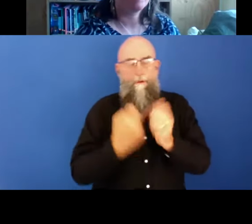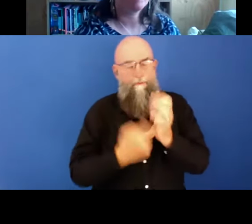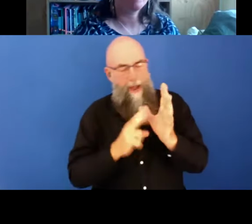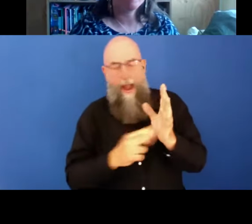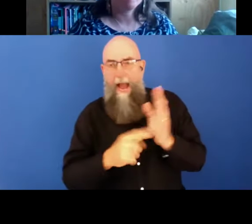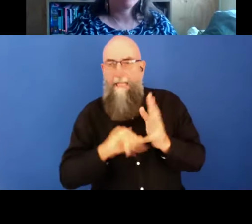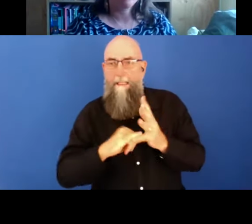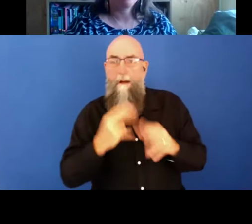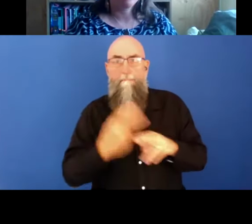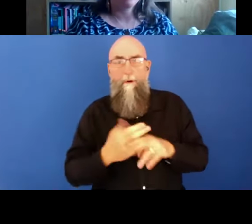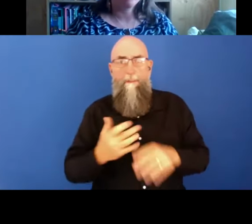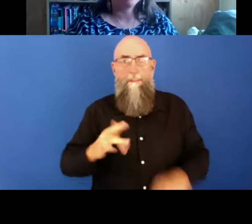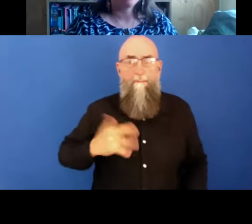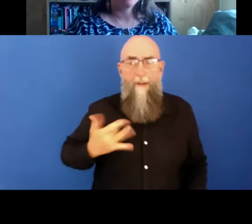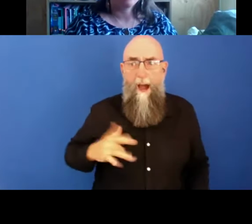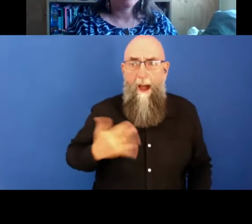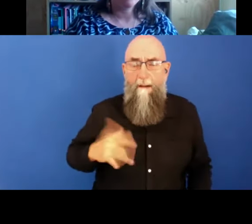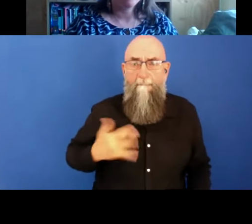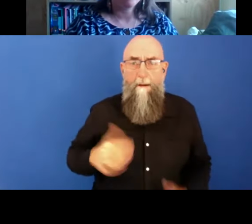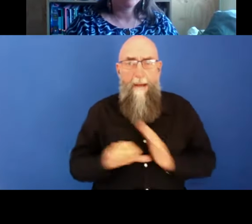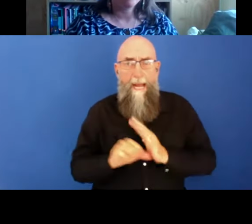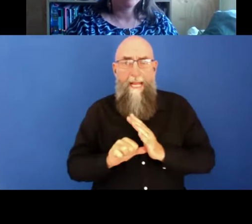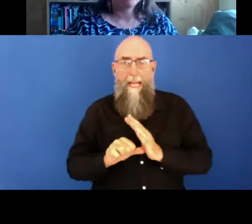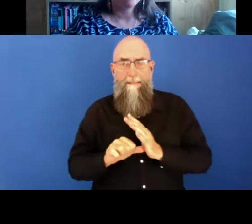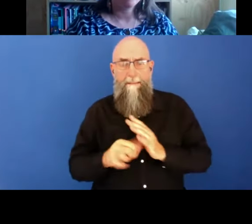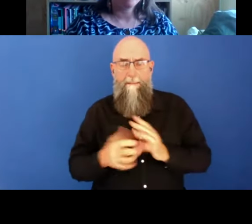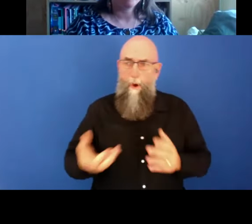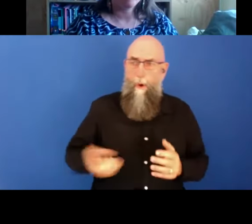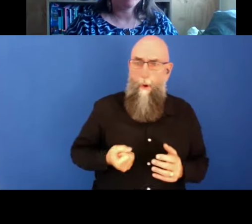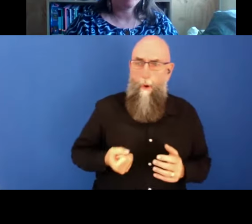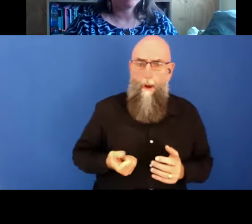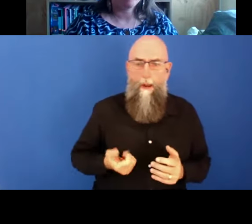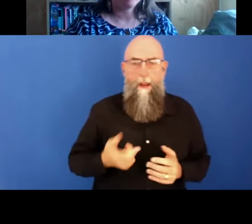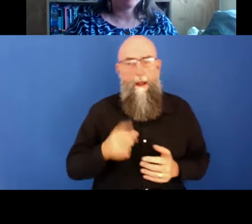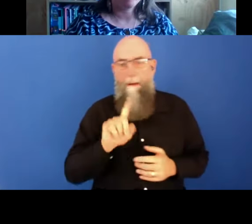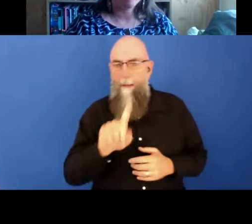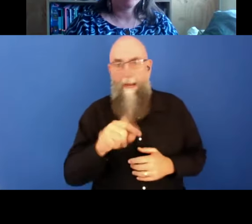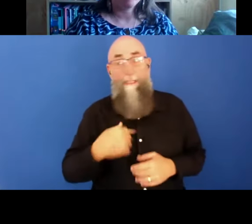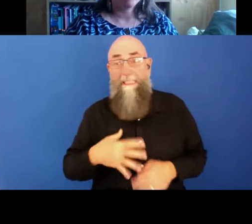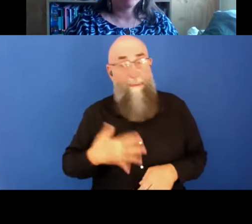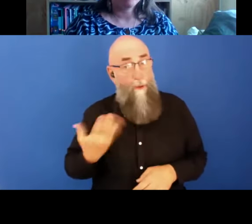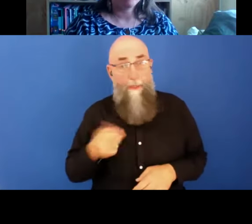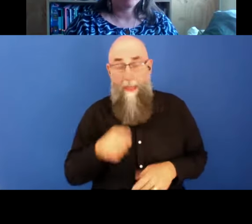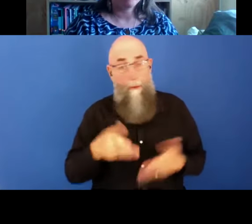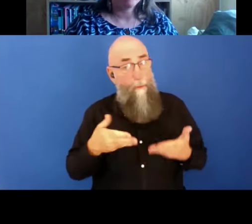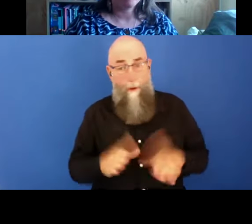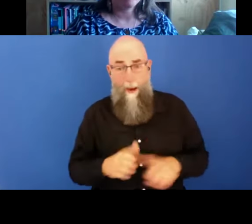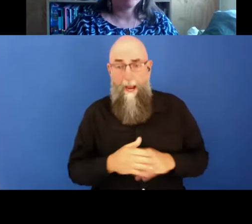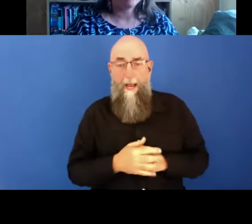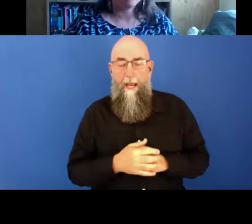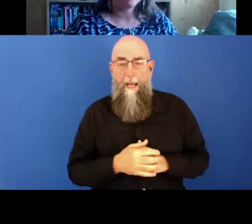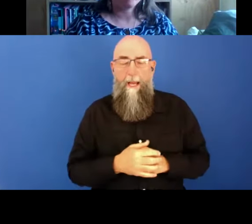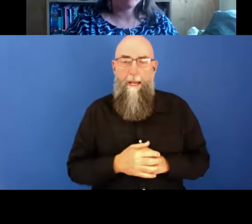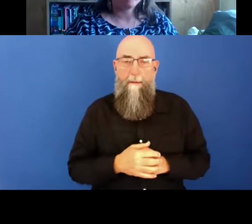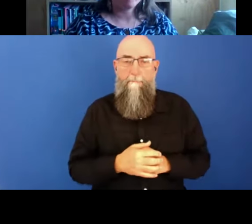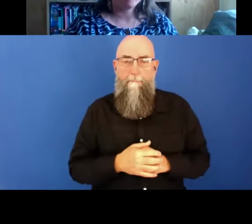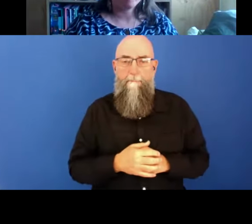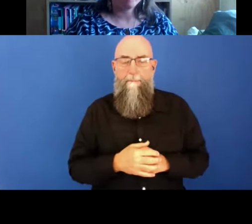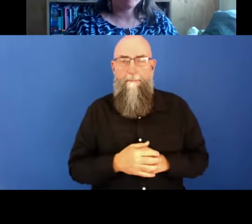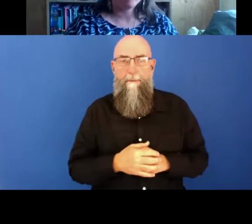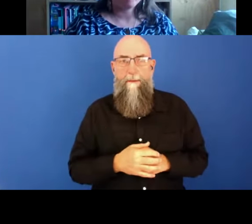want to create that situation what we wanted to do to go hey